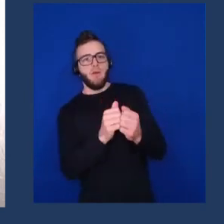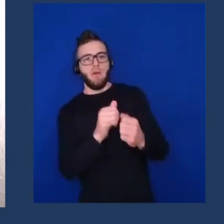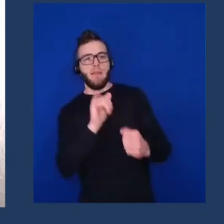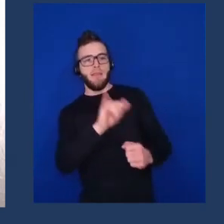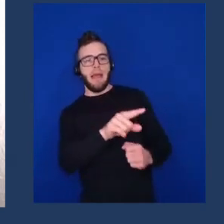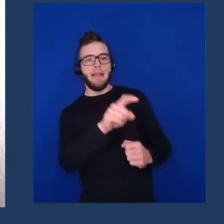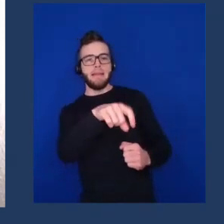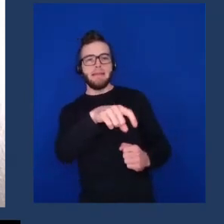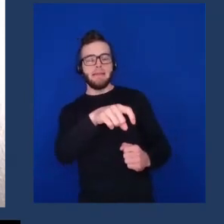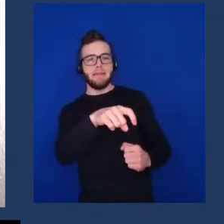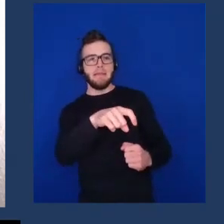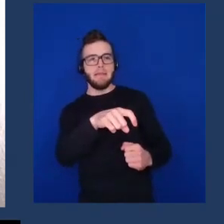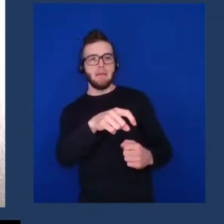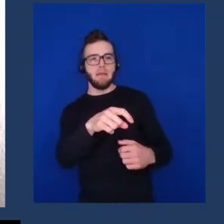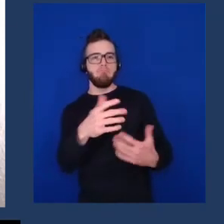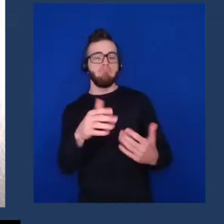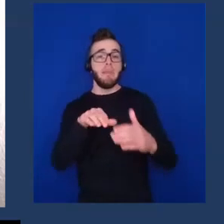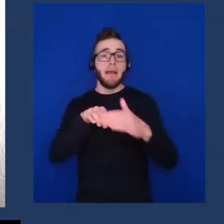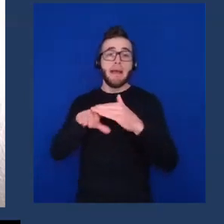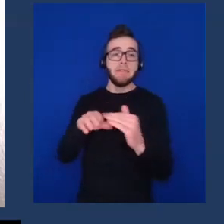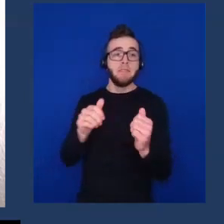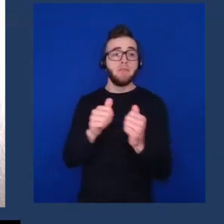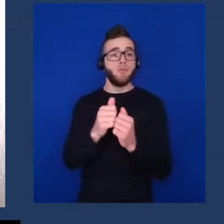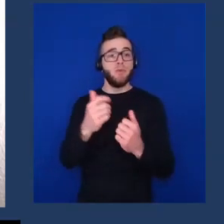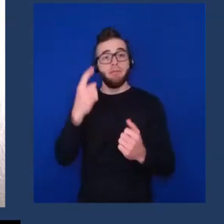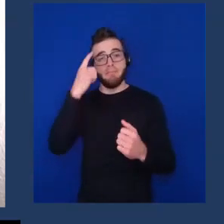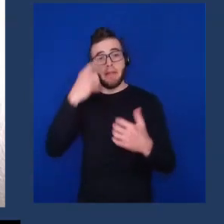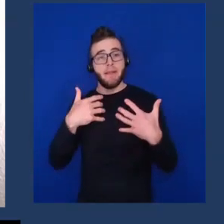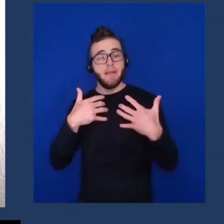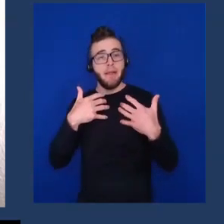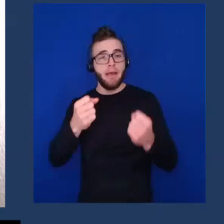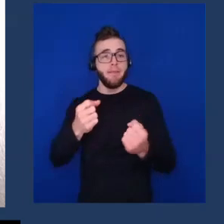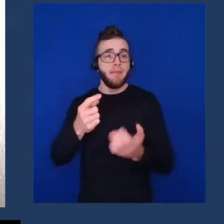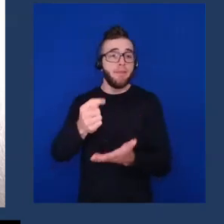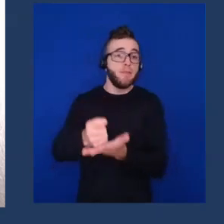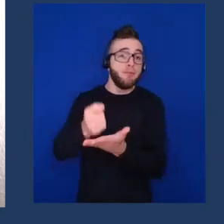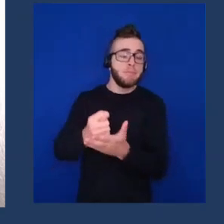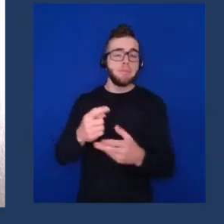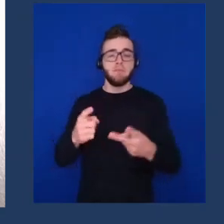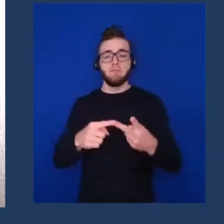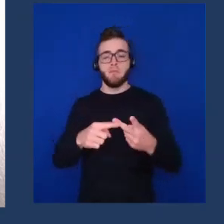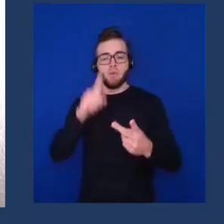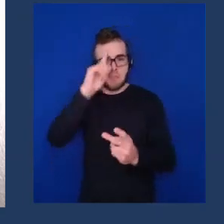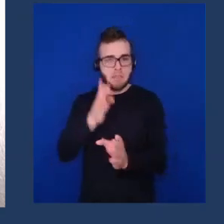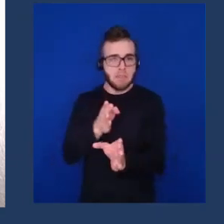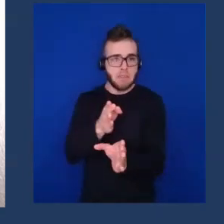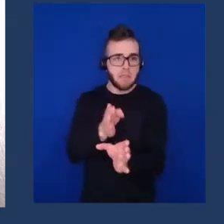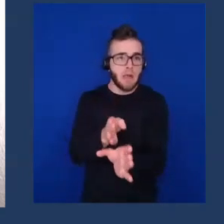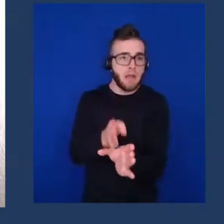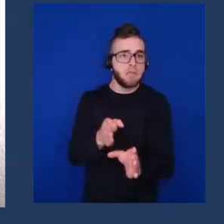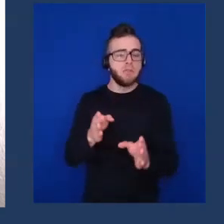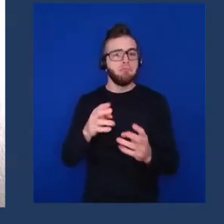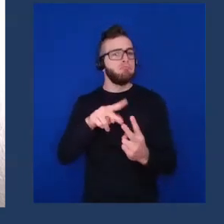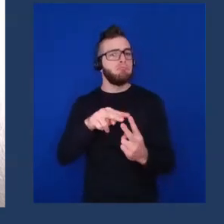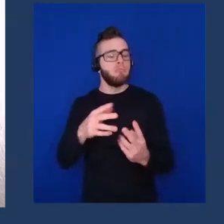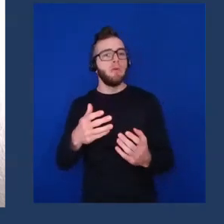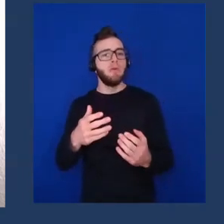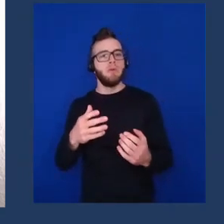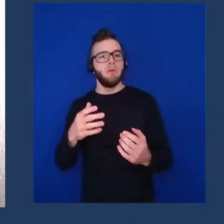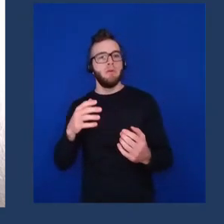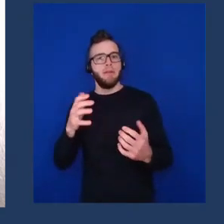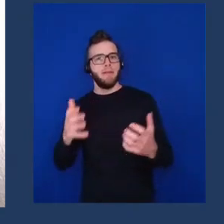mental health individuals like therapists or psychologists. And then on the data